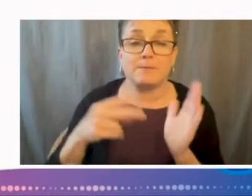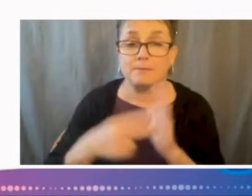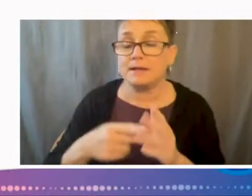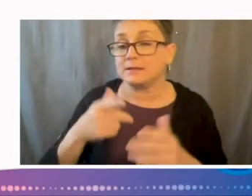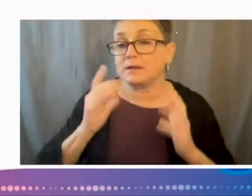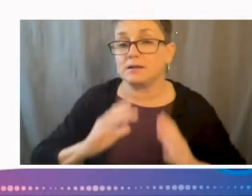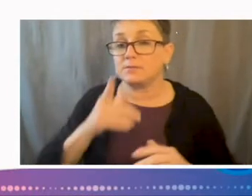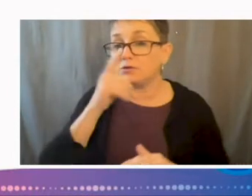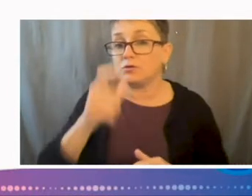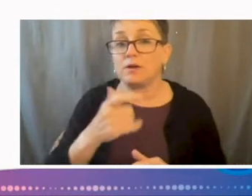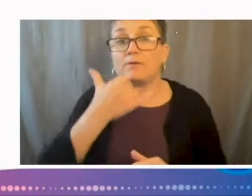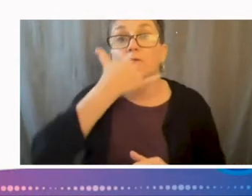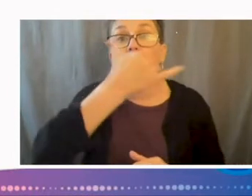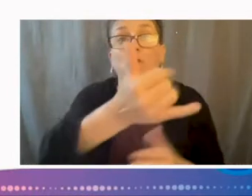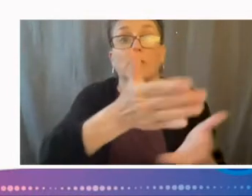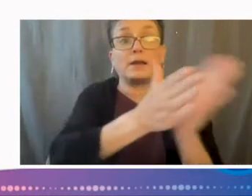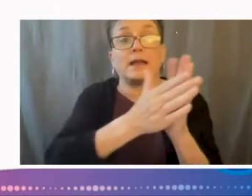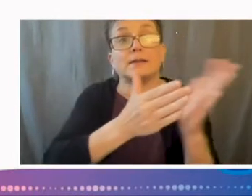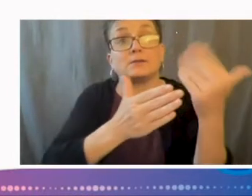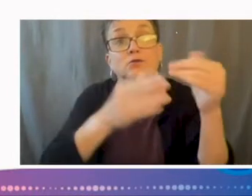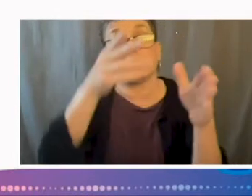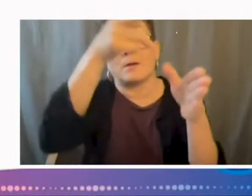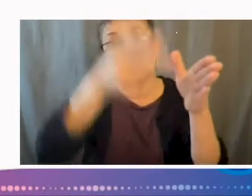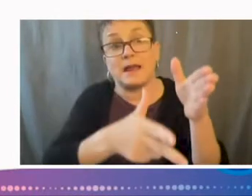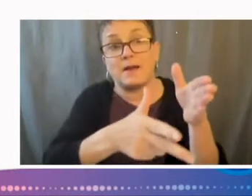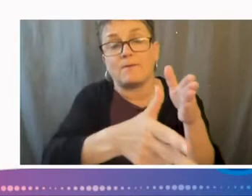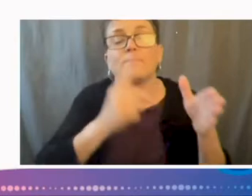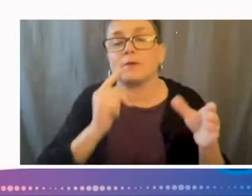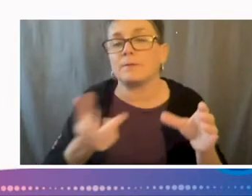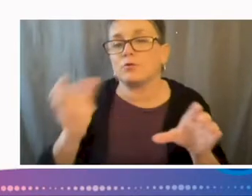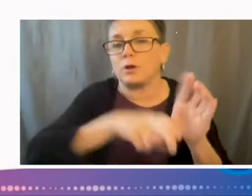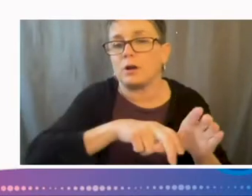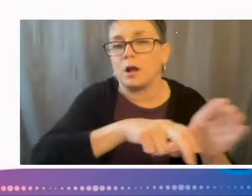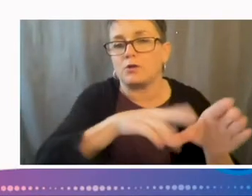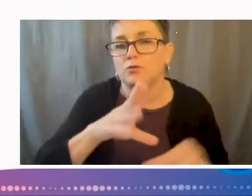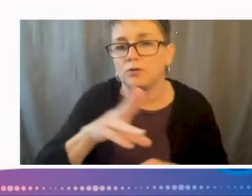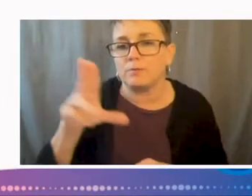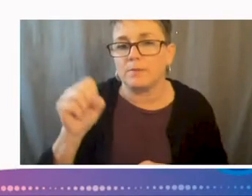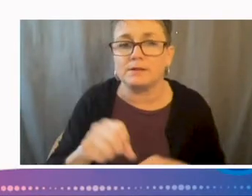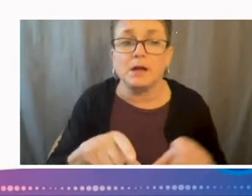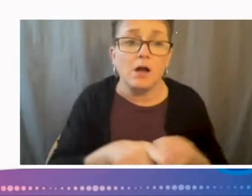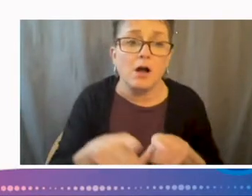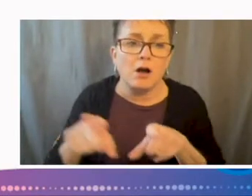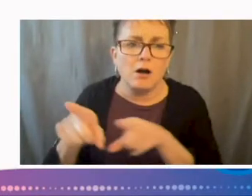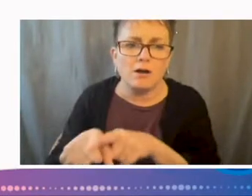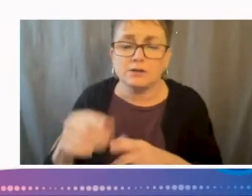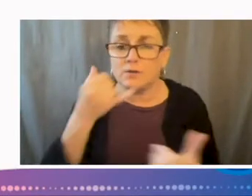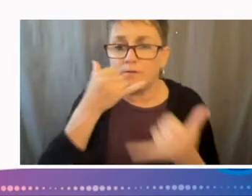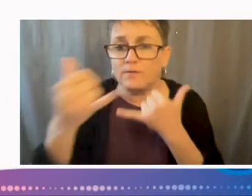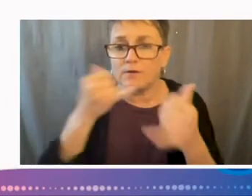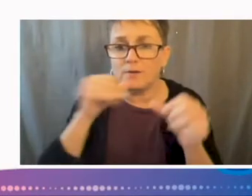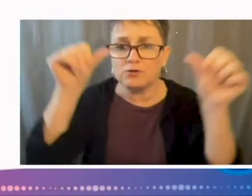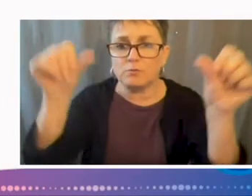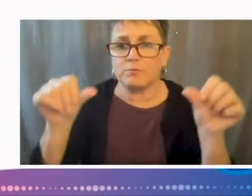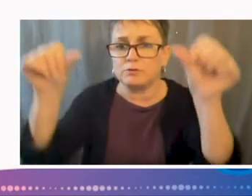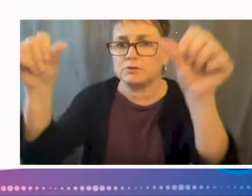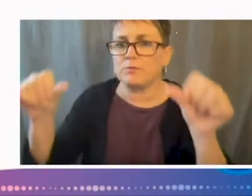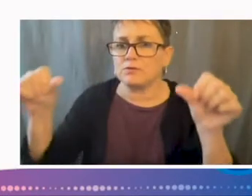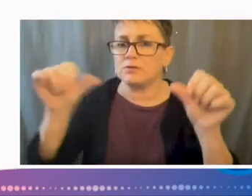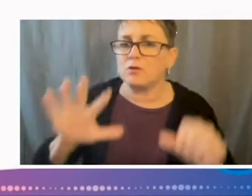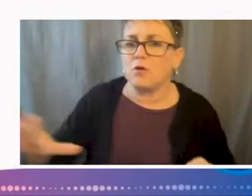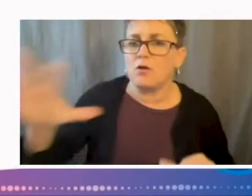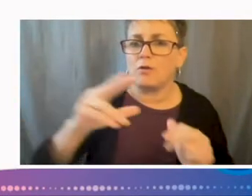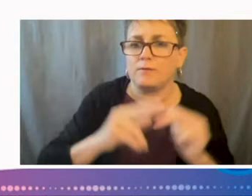bus. For situations that require it, phone numbers are posted throughout the building that connect directly to New Jersey